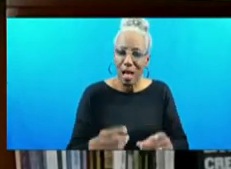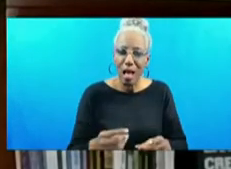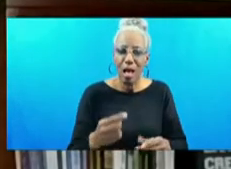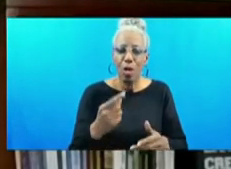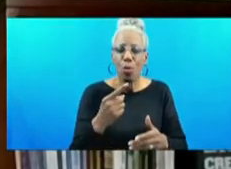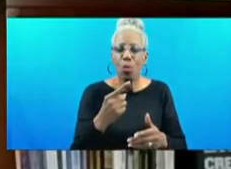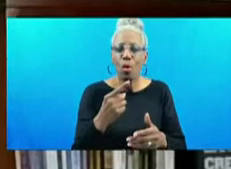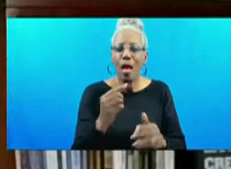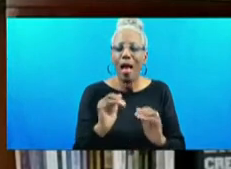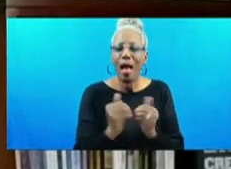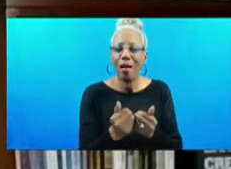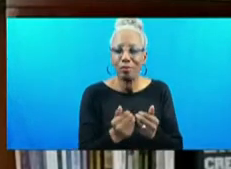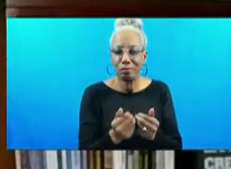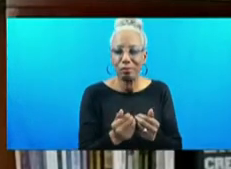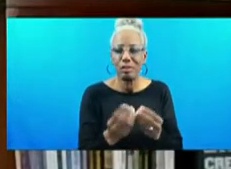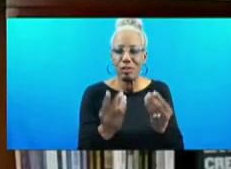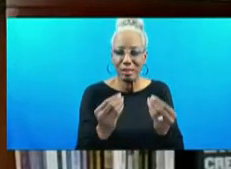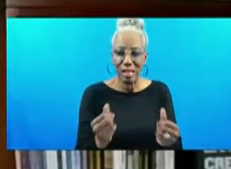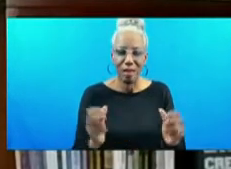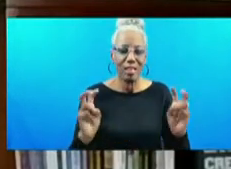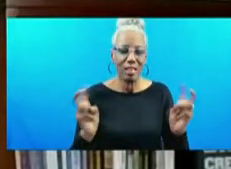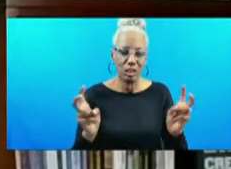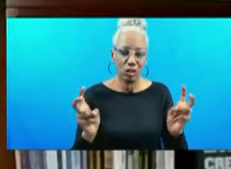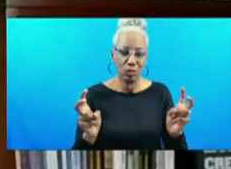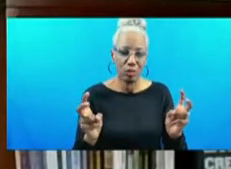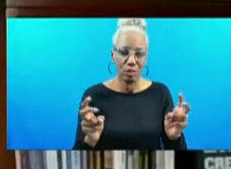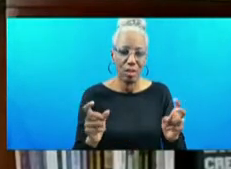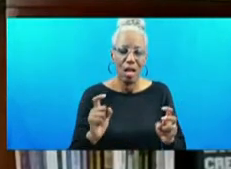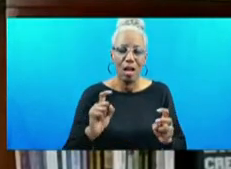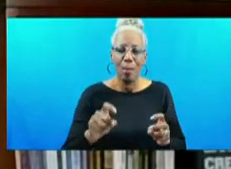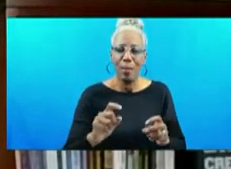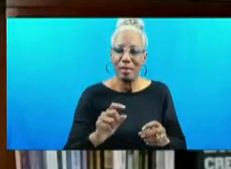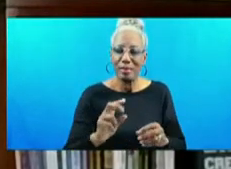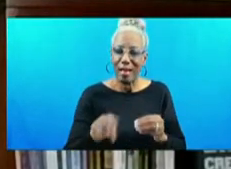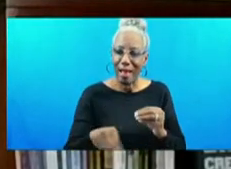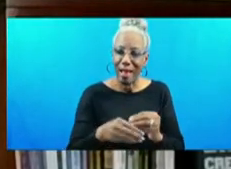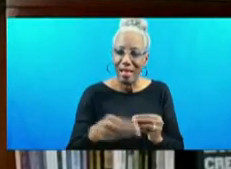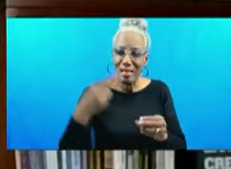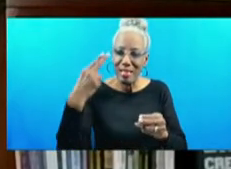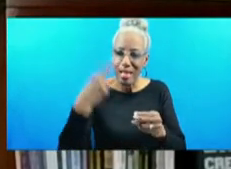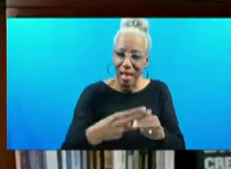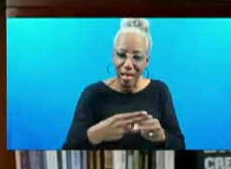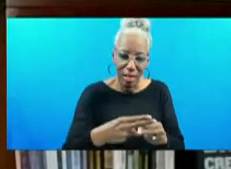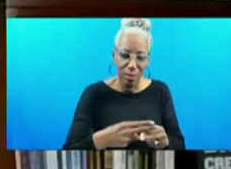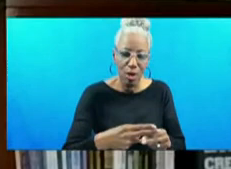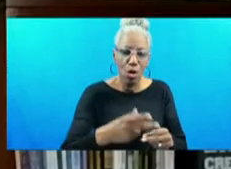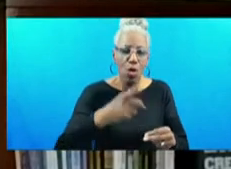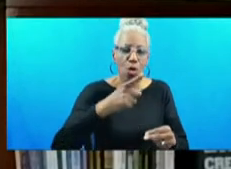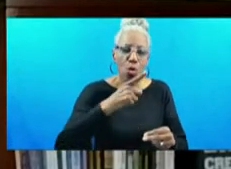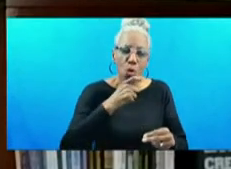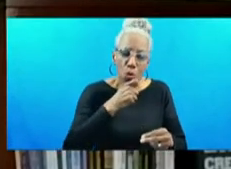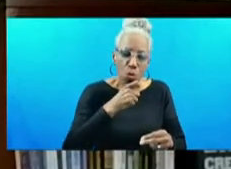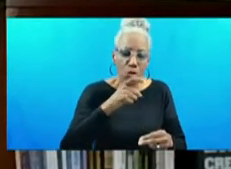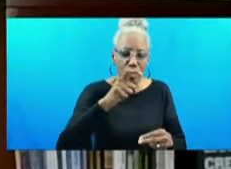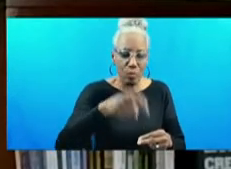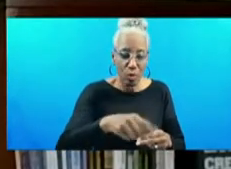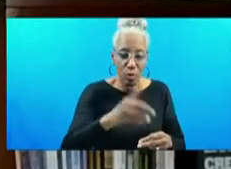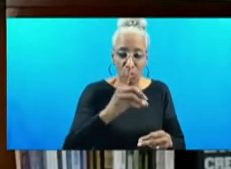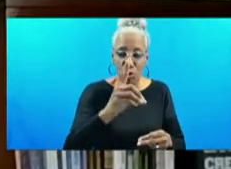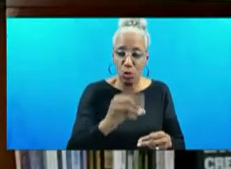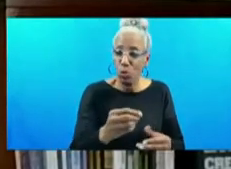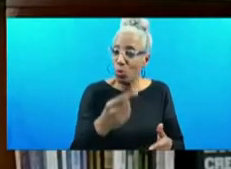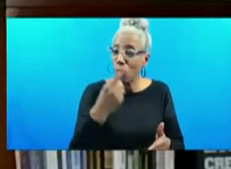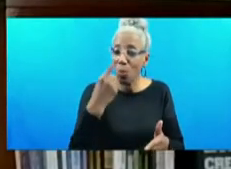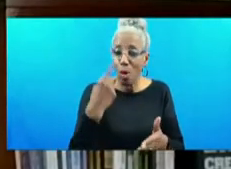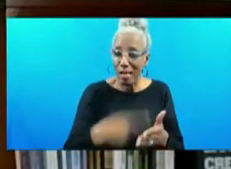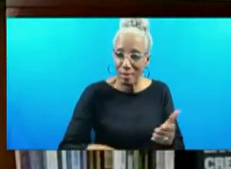really naming who needs to do what and how we're going to do it, and then how we're going to establish a system of accountability for